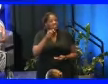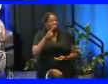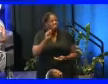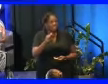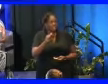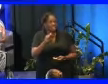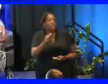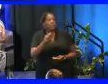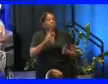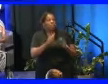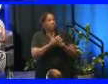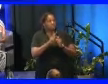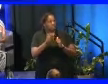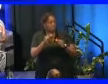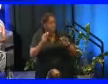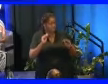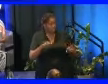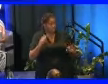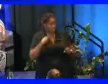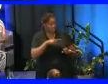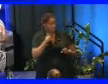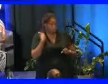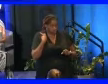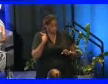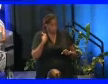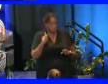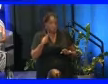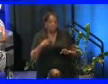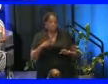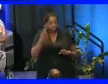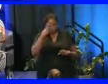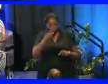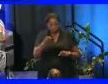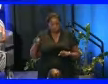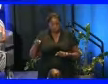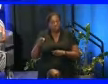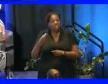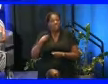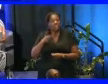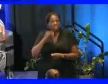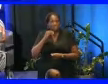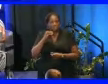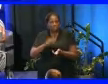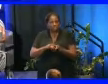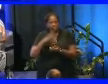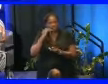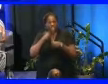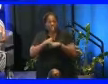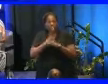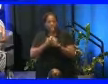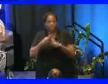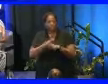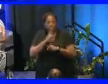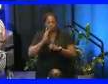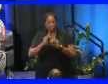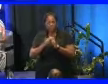put people with disabilities at risk for institutionalization in the nursing home. From your experience, how do we ensure that people with disabilities